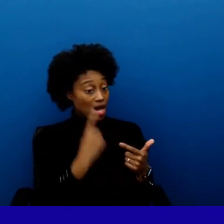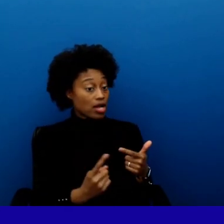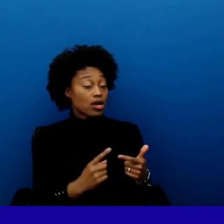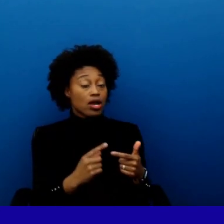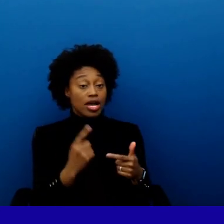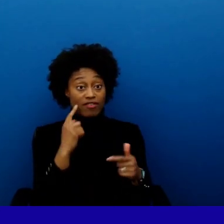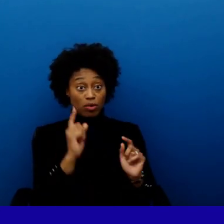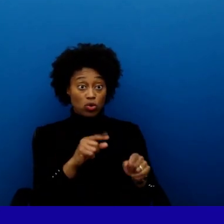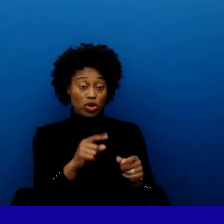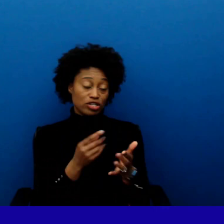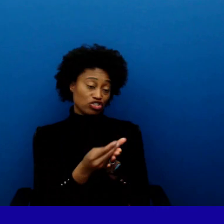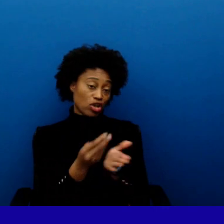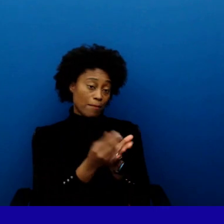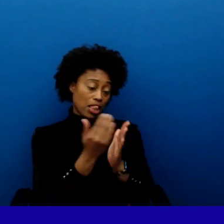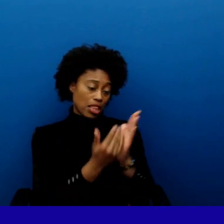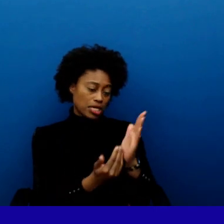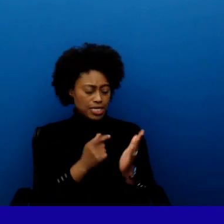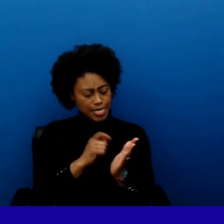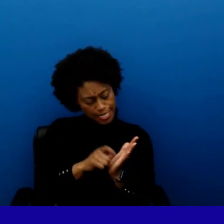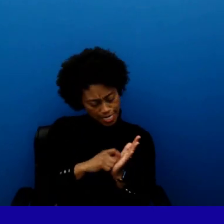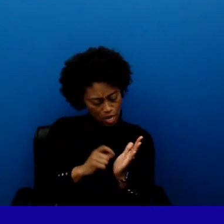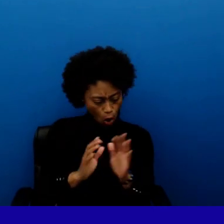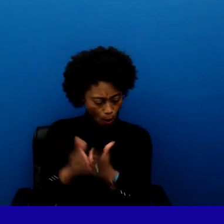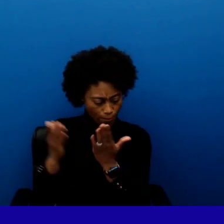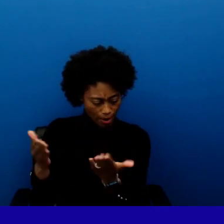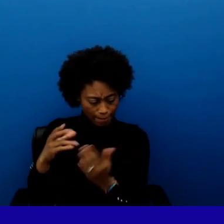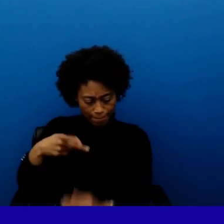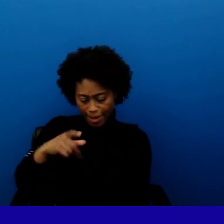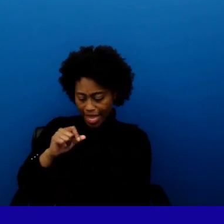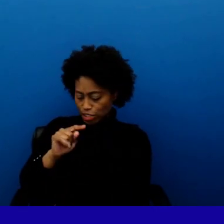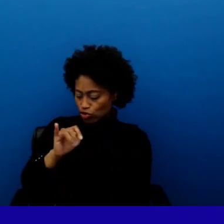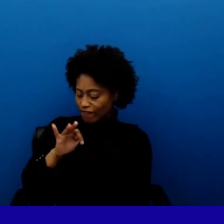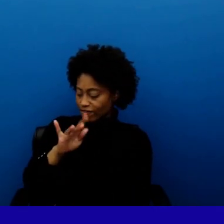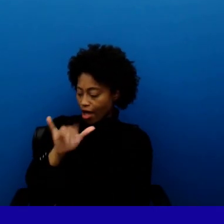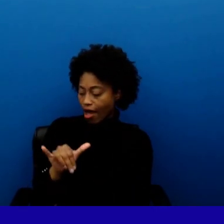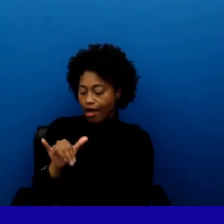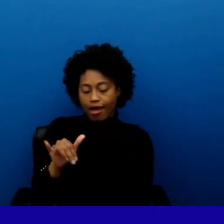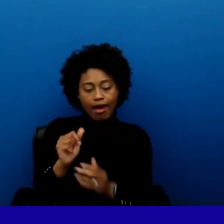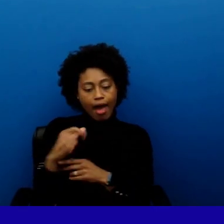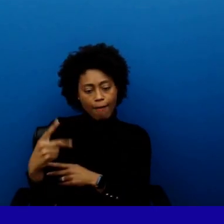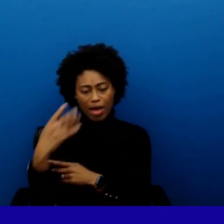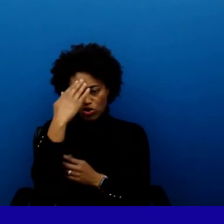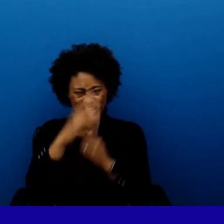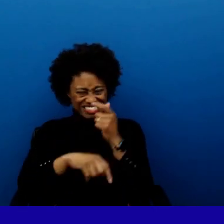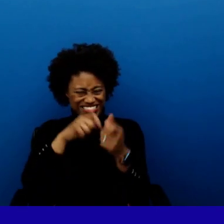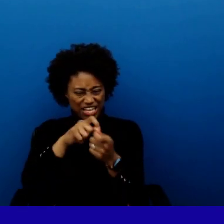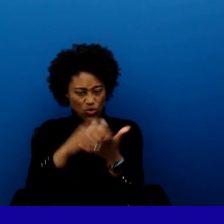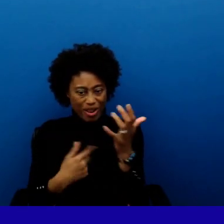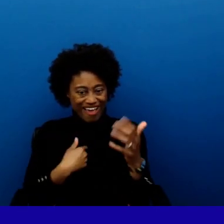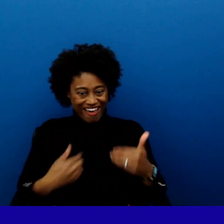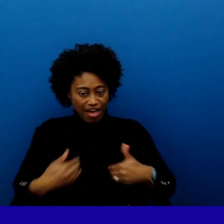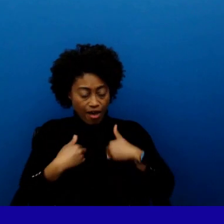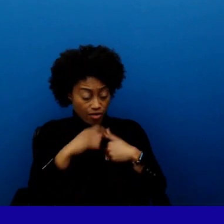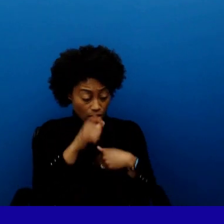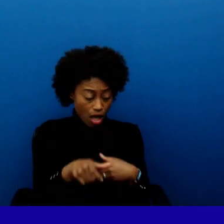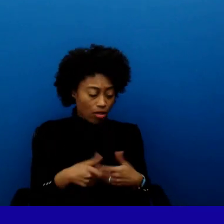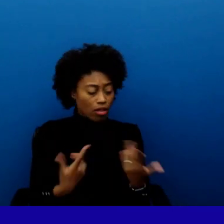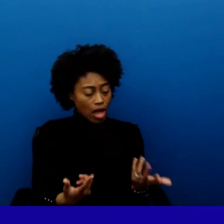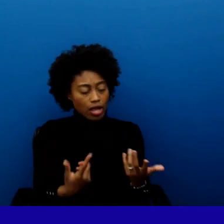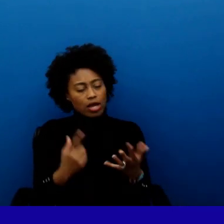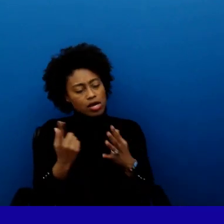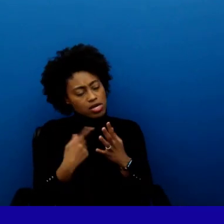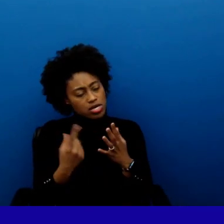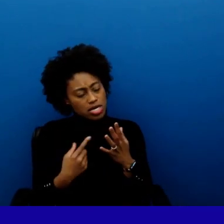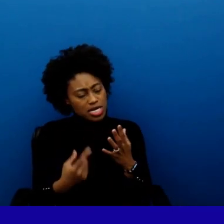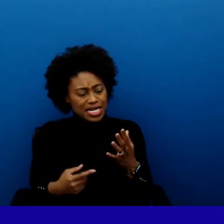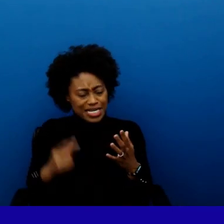up the Pantryfy app and I know exactly what I have without having to walk and look and do like a count. I set reminders for when